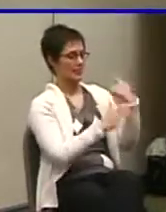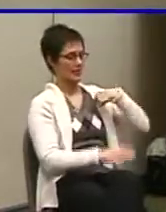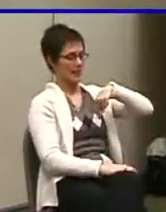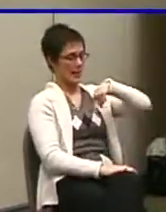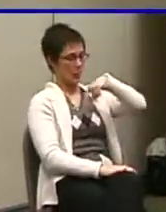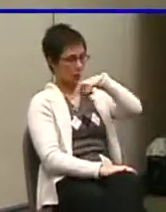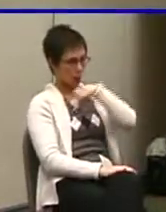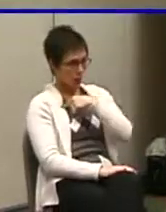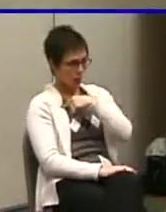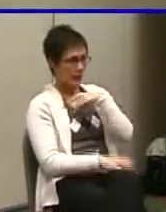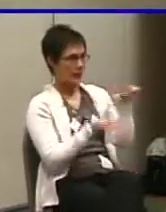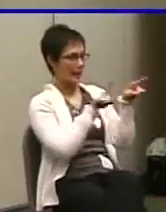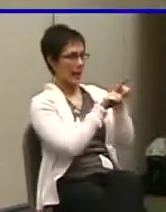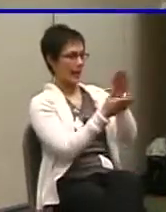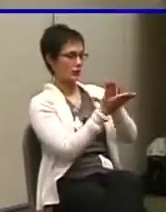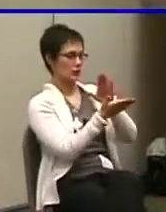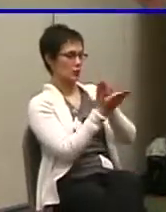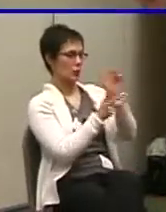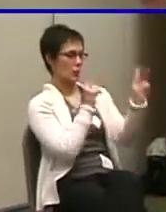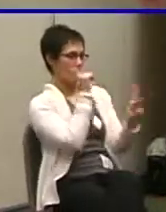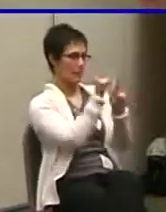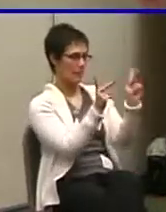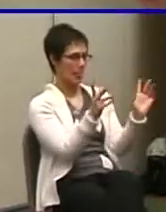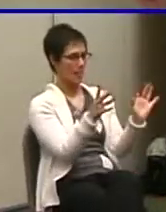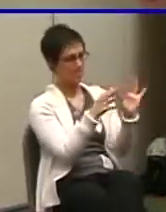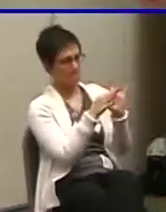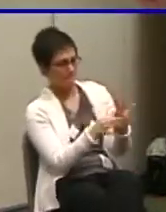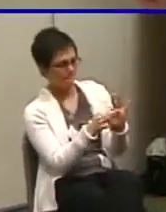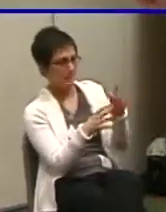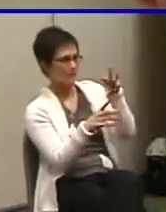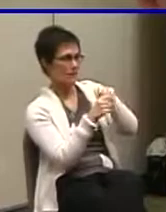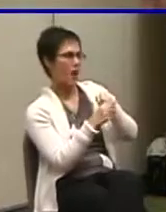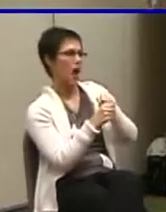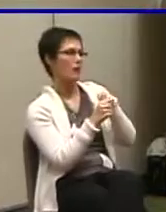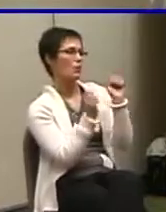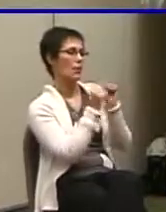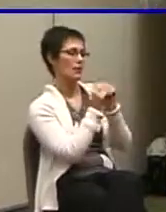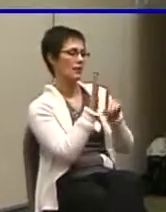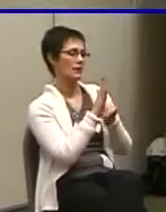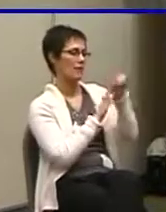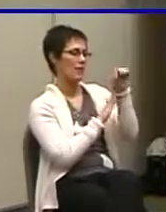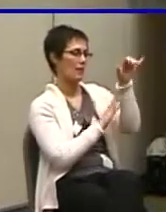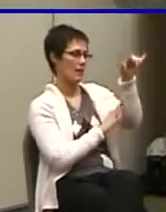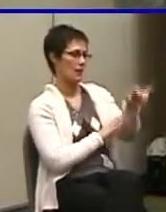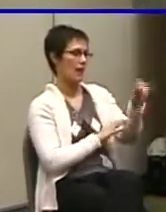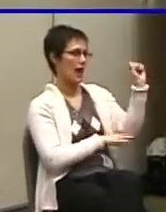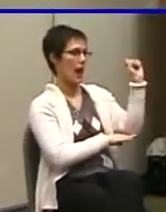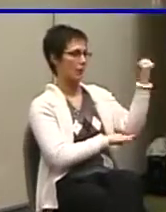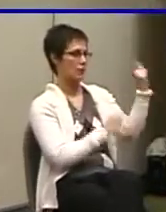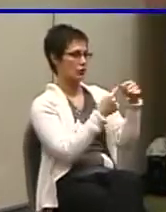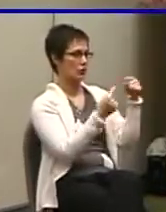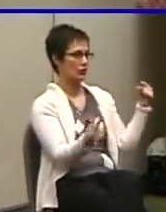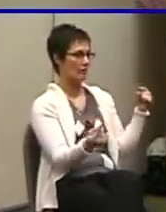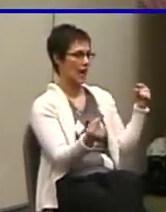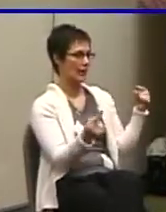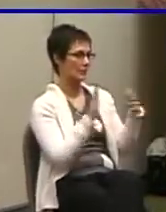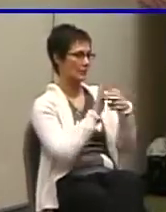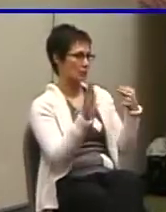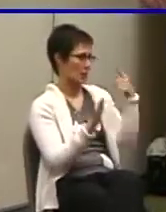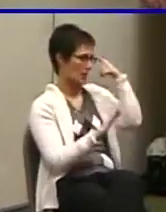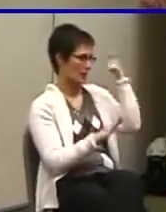role as school people in the development of that oppositional defiant disorder because we keep trying to punish them out of their